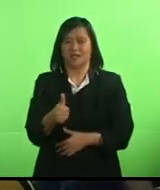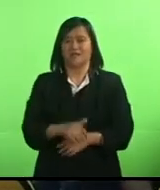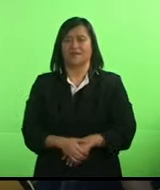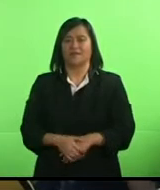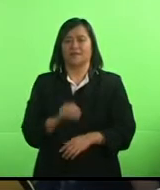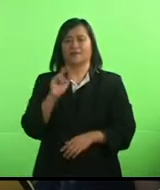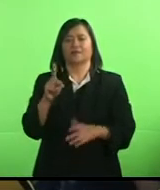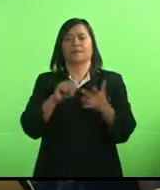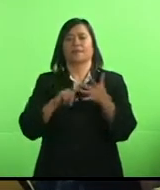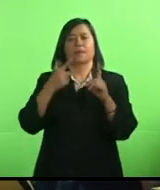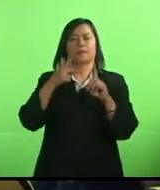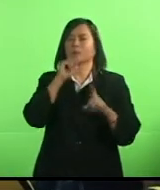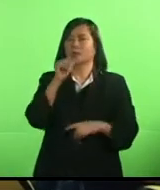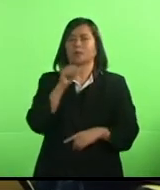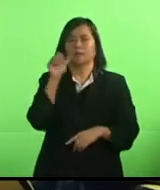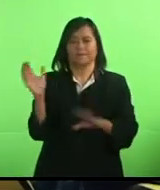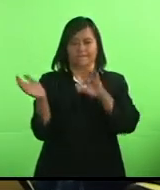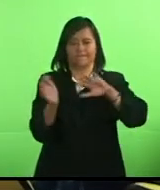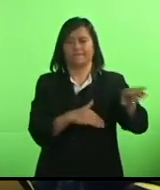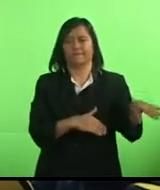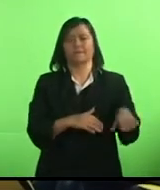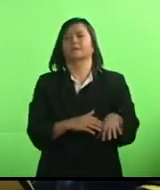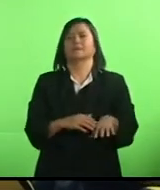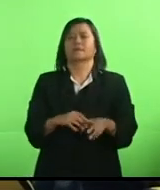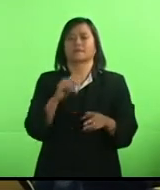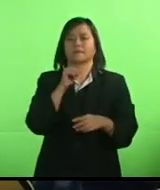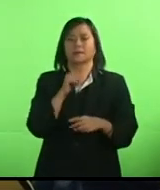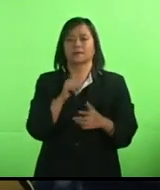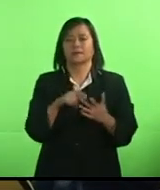semua. Okay, number 13 is not within our